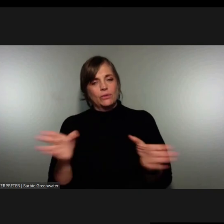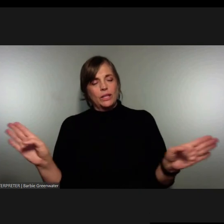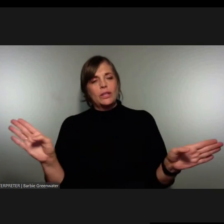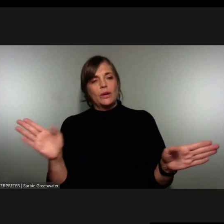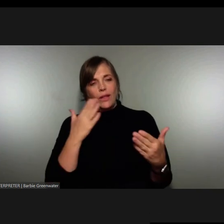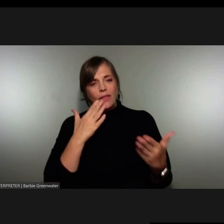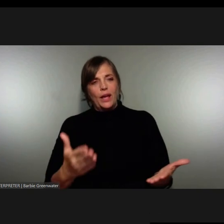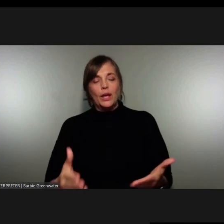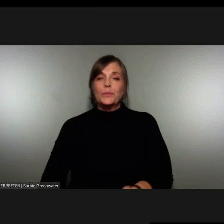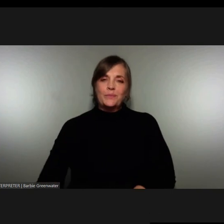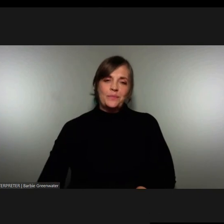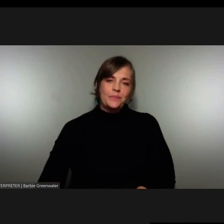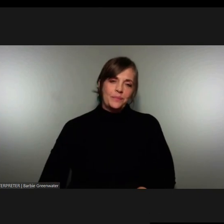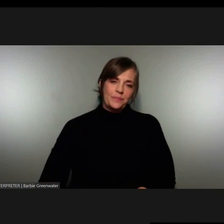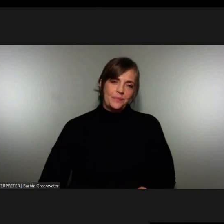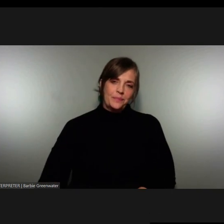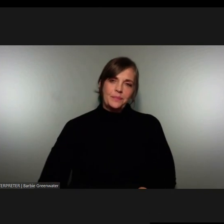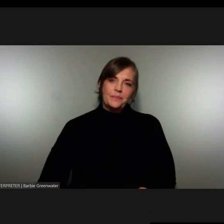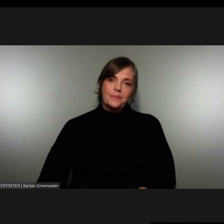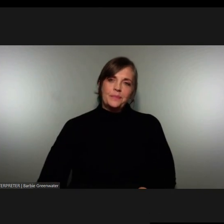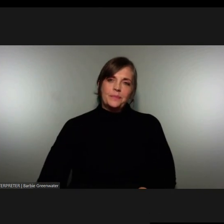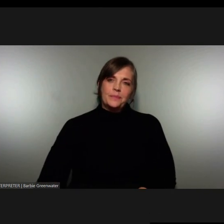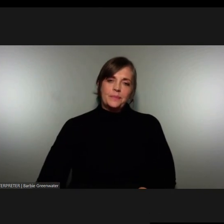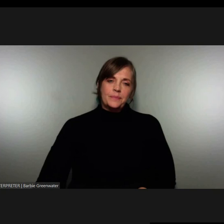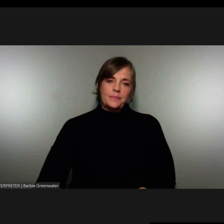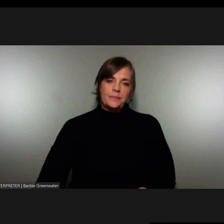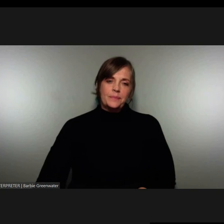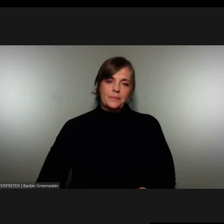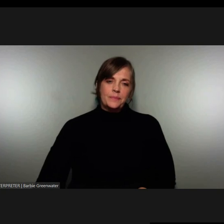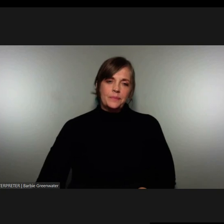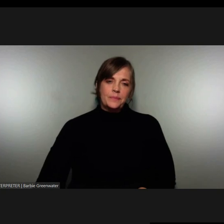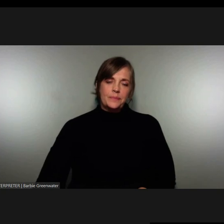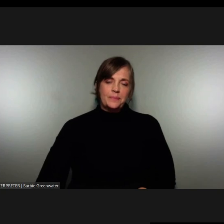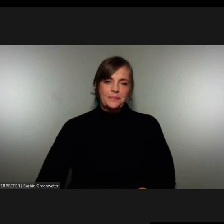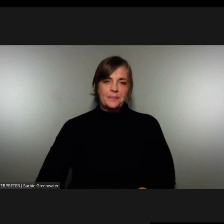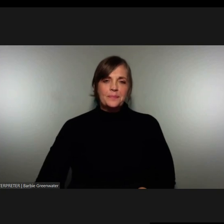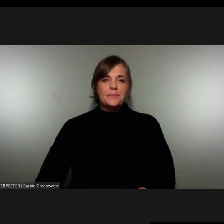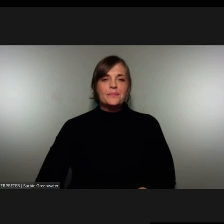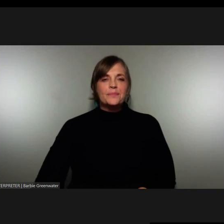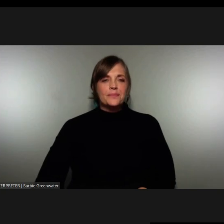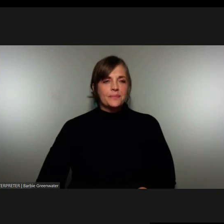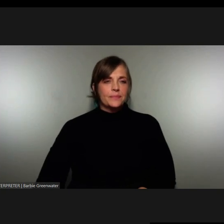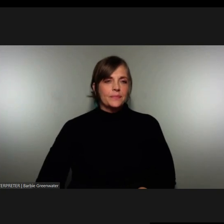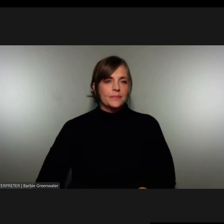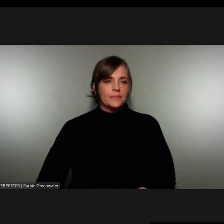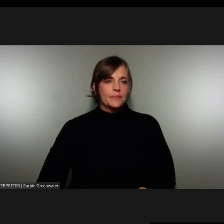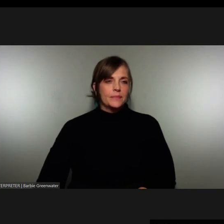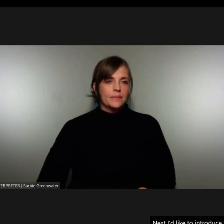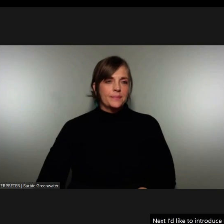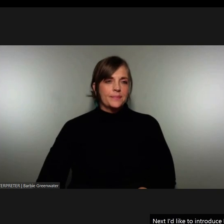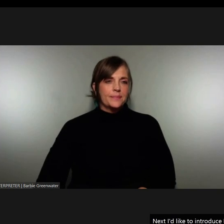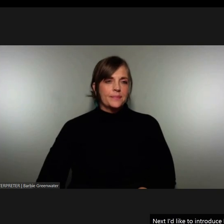much. Next, I'd like to introduce Peter Voorhees, who's been assisting TARTA with our scheduling and planning functions and will provide an update on the